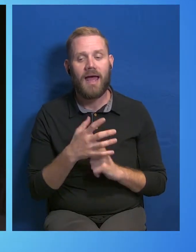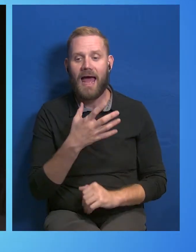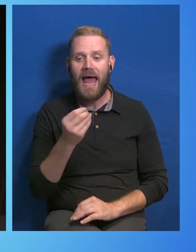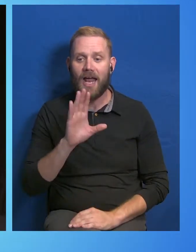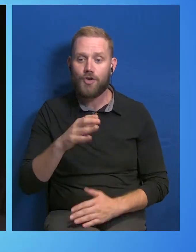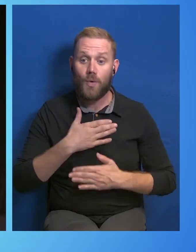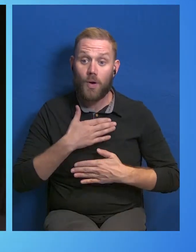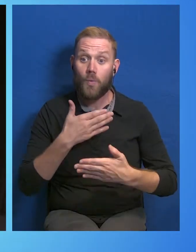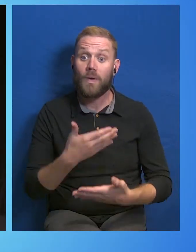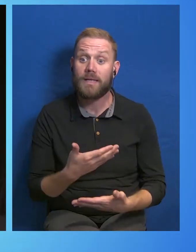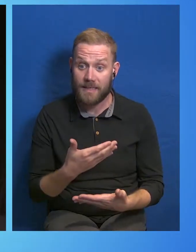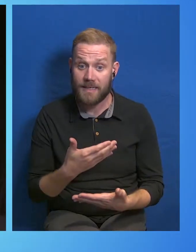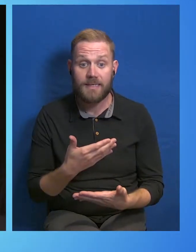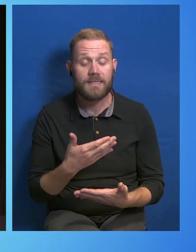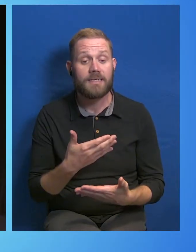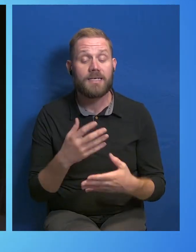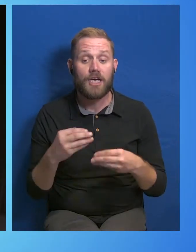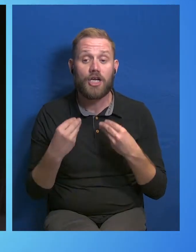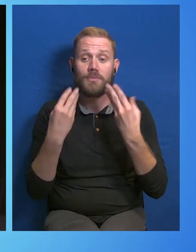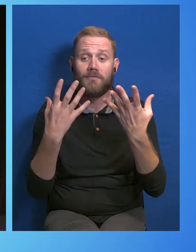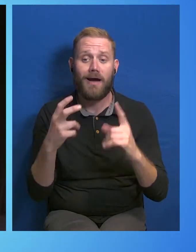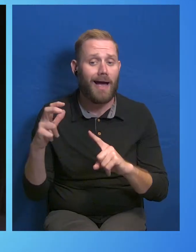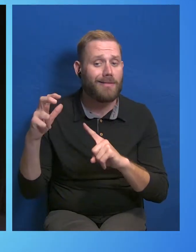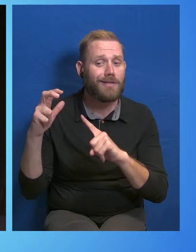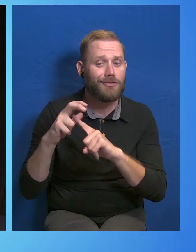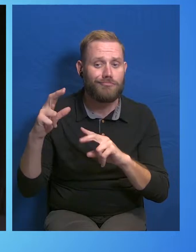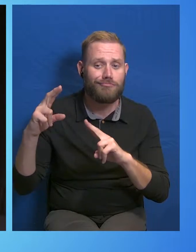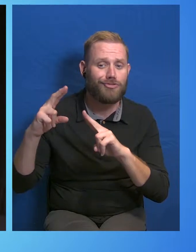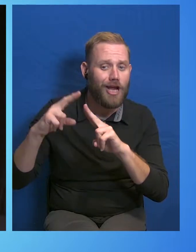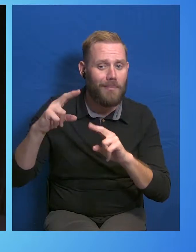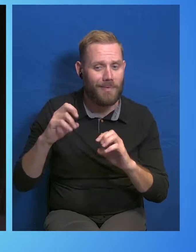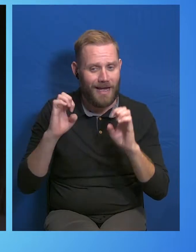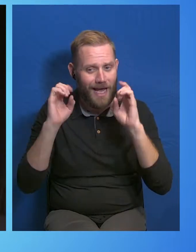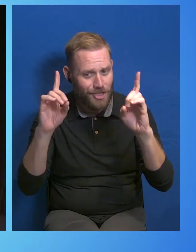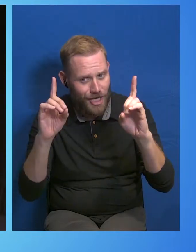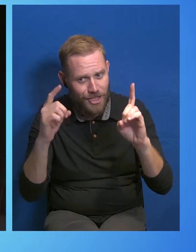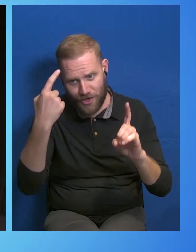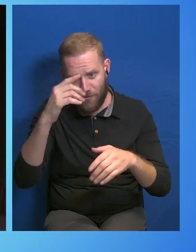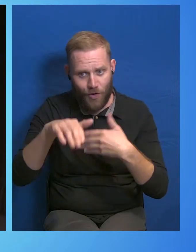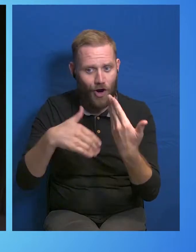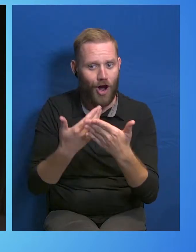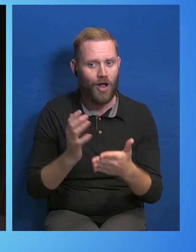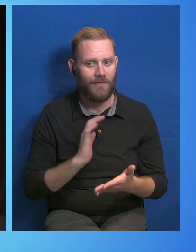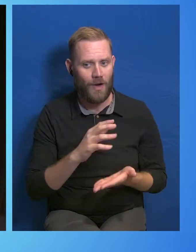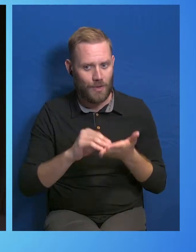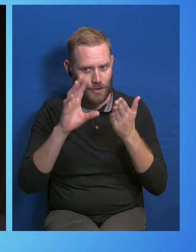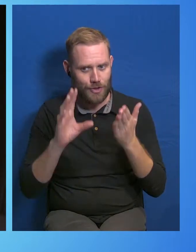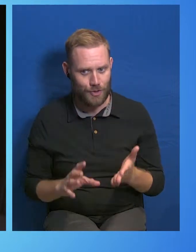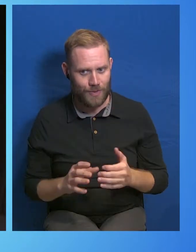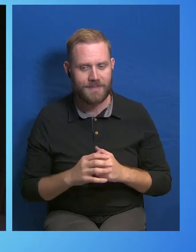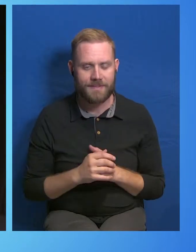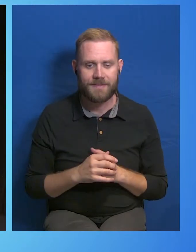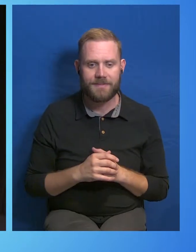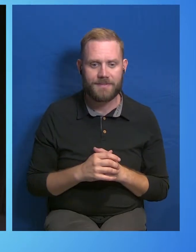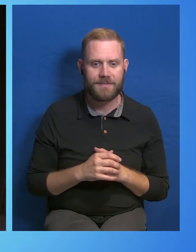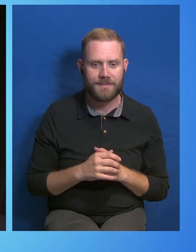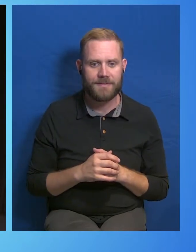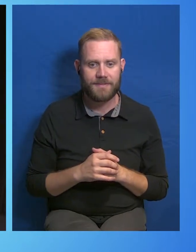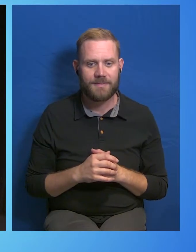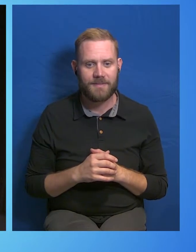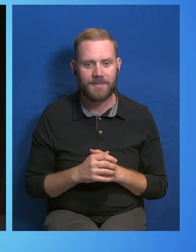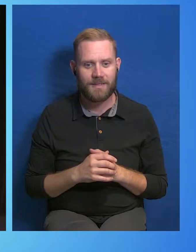and your willingness to provide the best education and supports to all of our students.